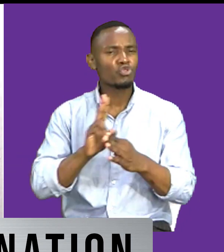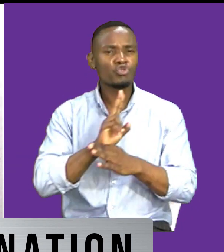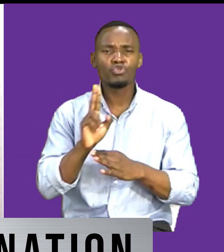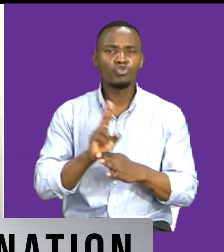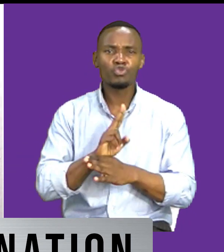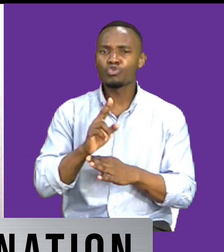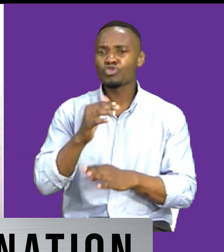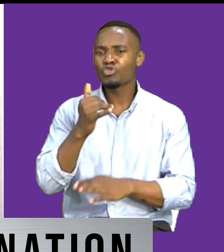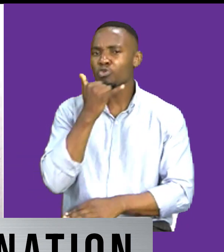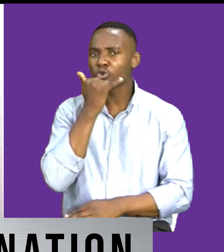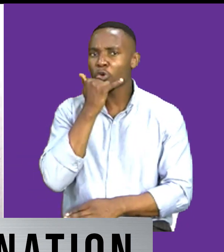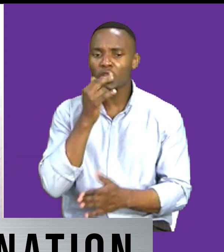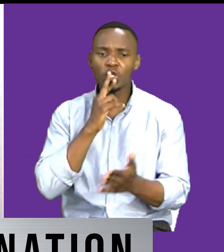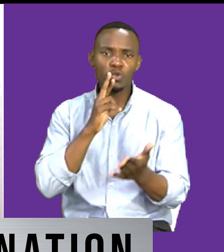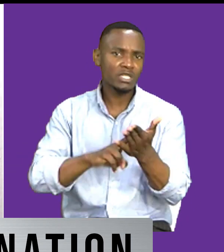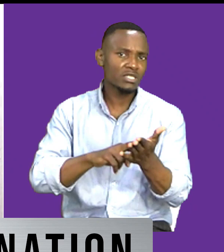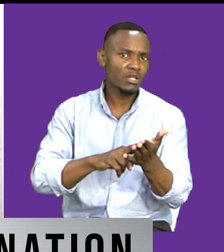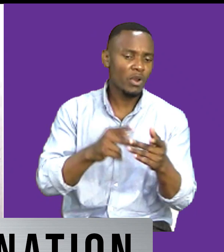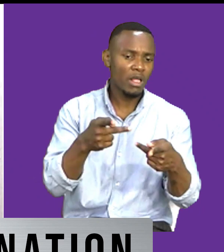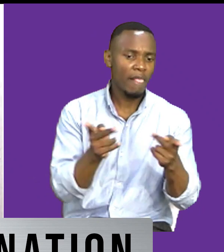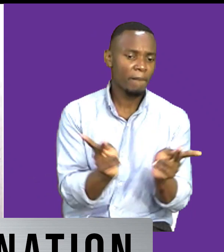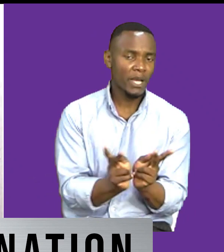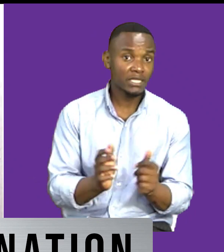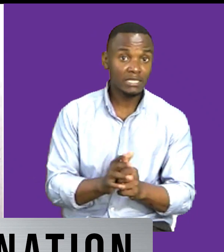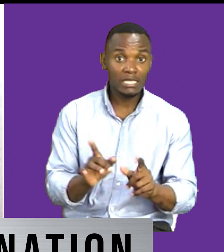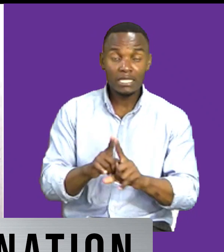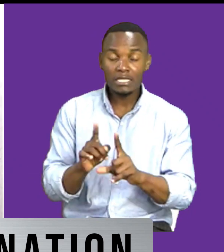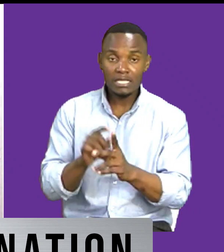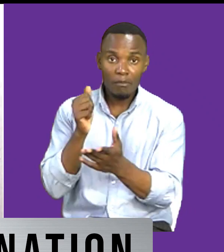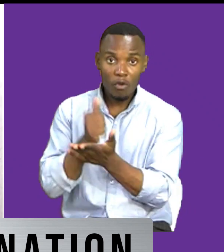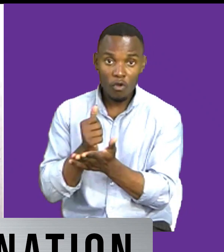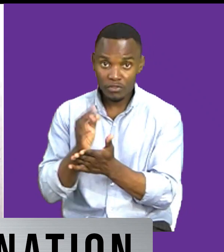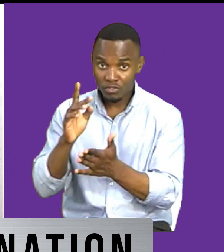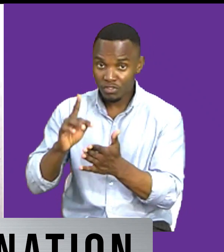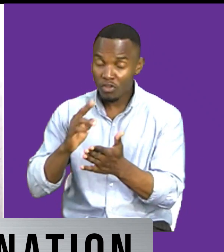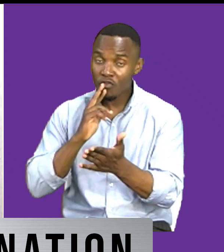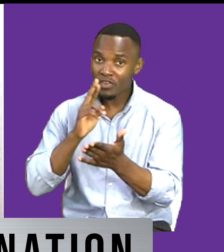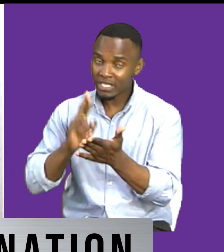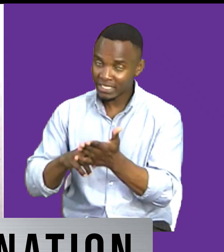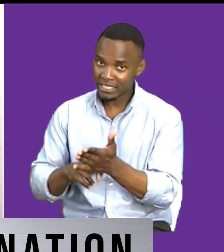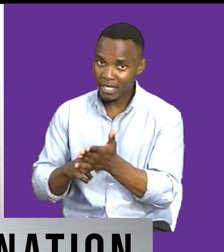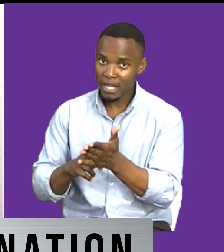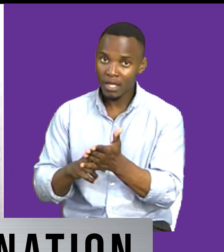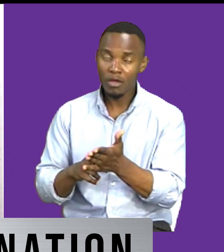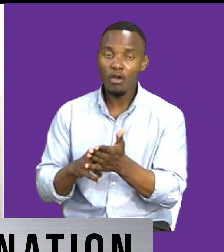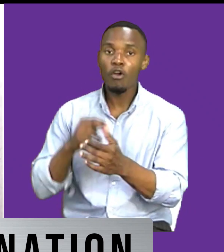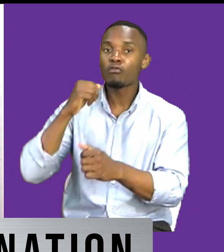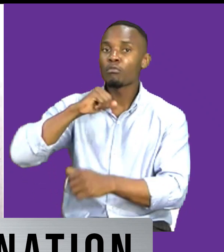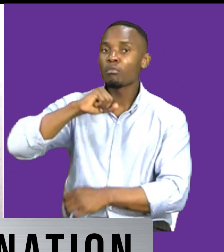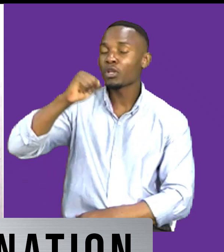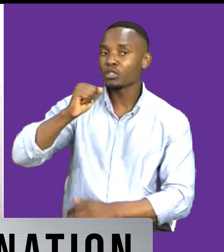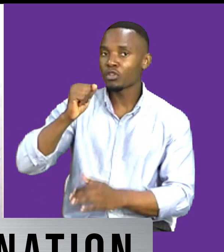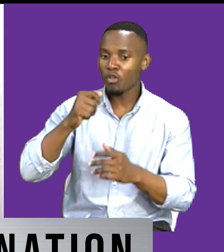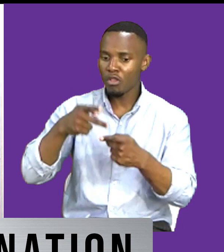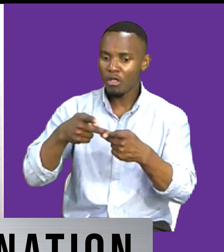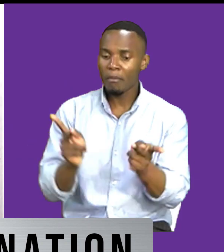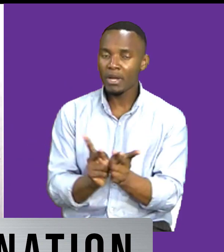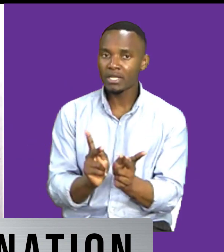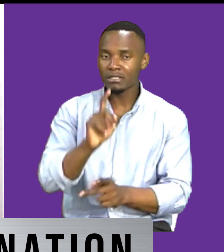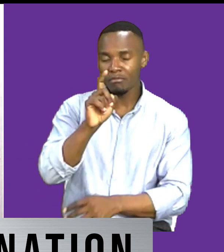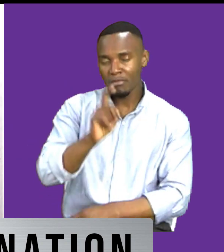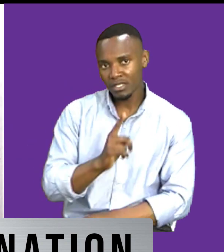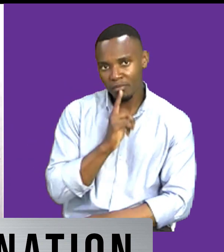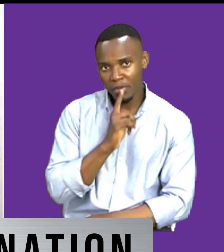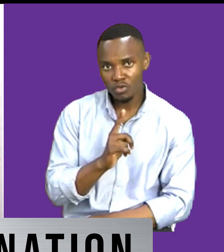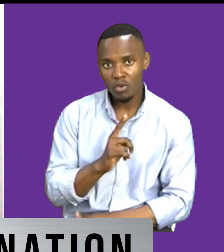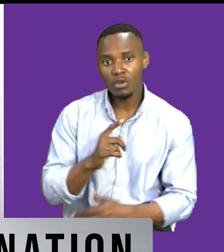widespread situation, including even the Office of the Registrar of Political Party has to put some system to ensure that people can actually